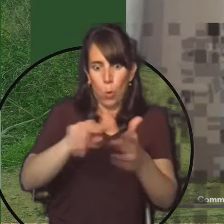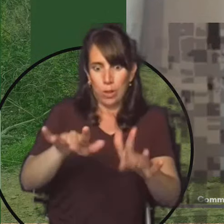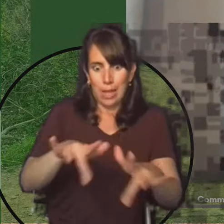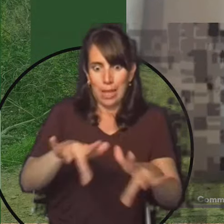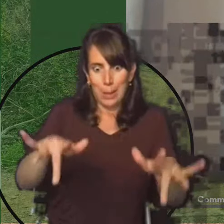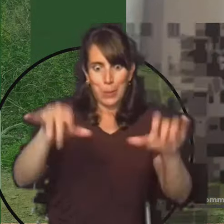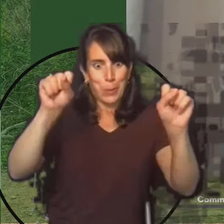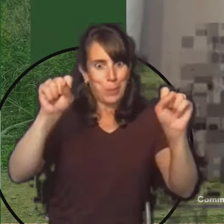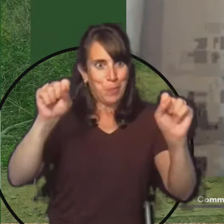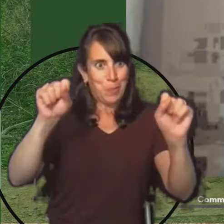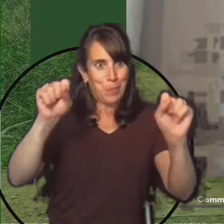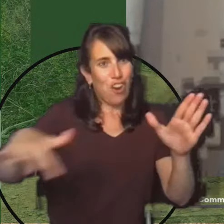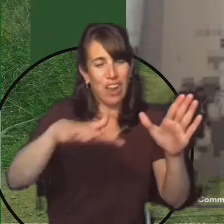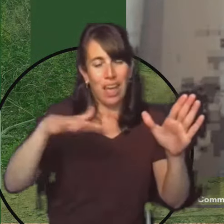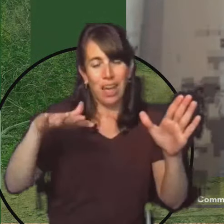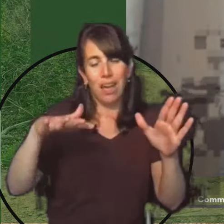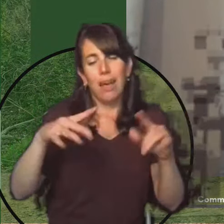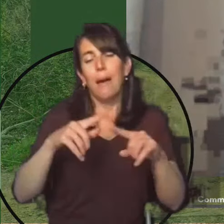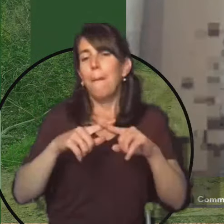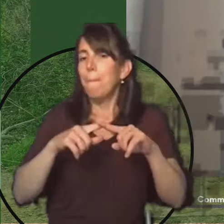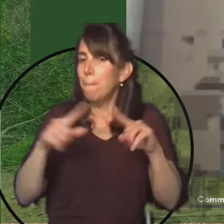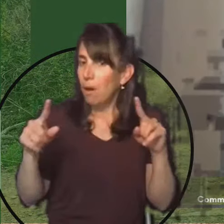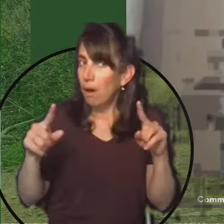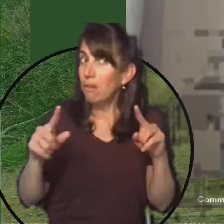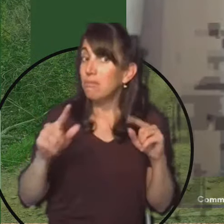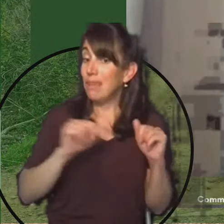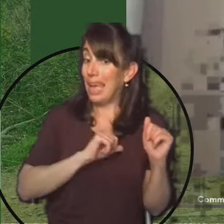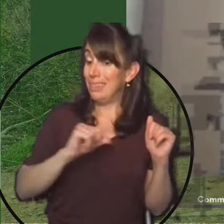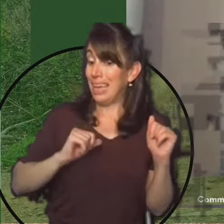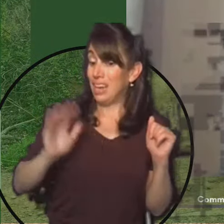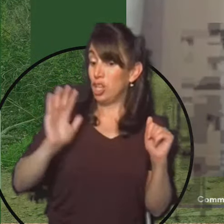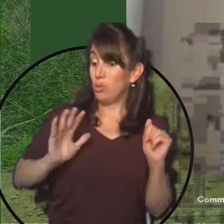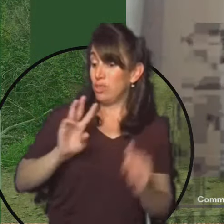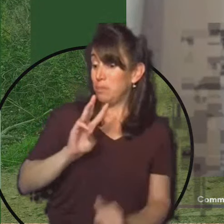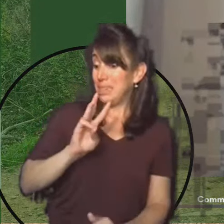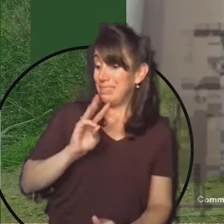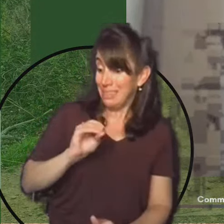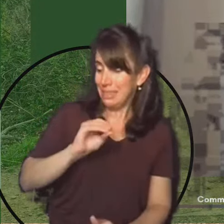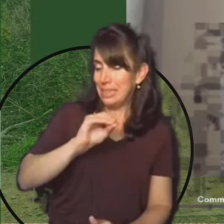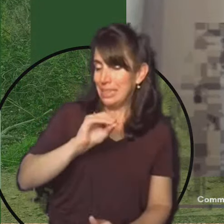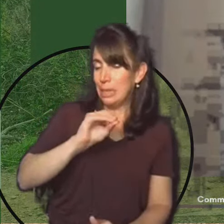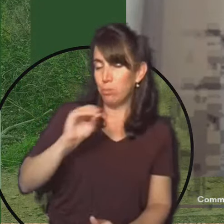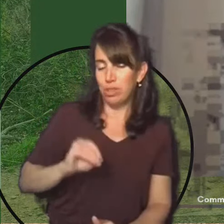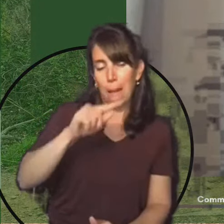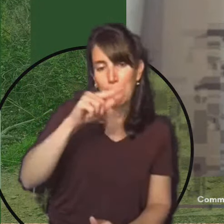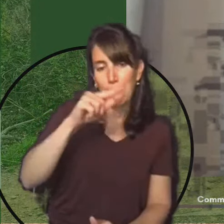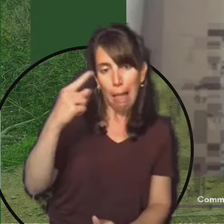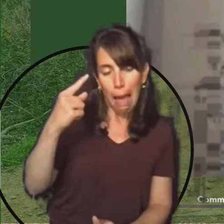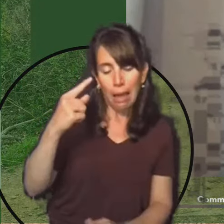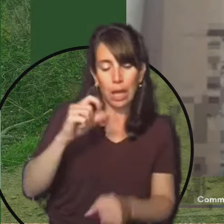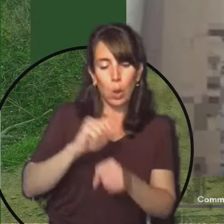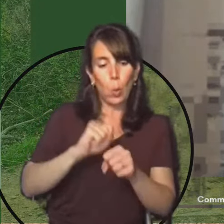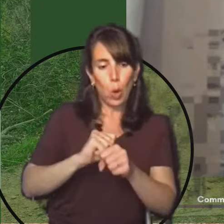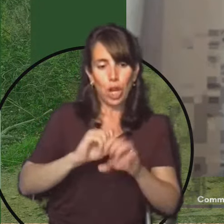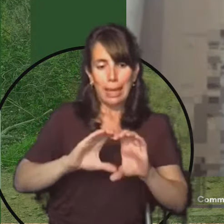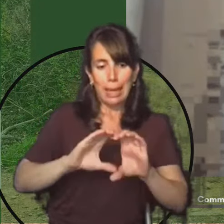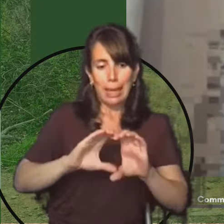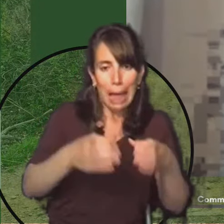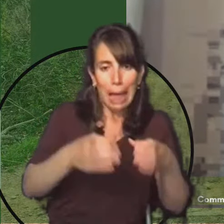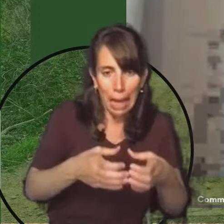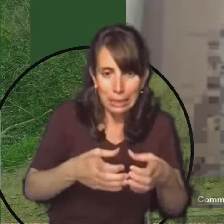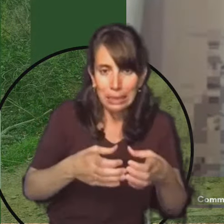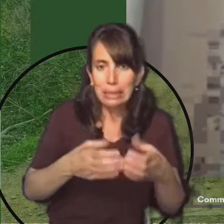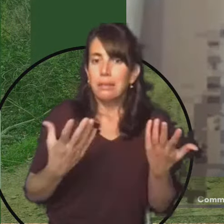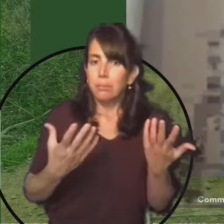of its Black population. Atlanta used to be 60% Black, working class, poor, obviously some people with means, but majority working class and